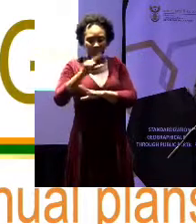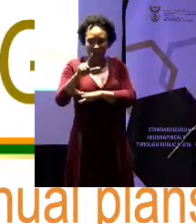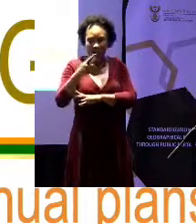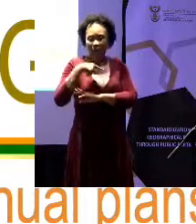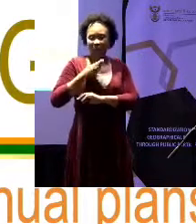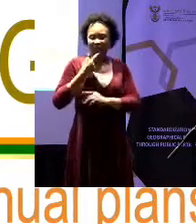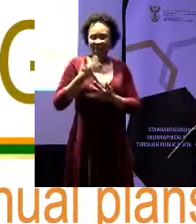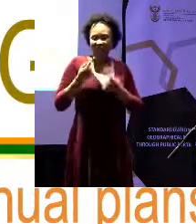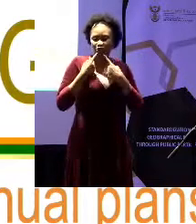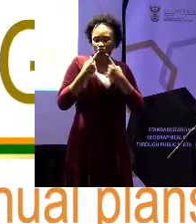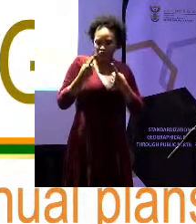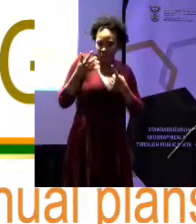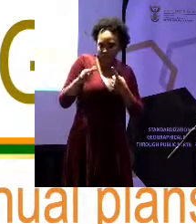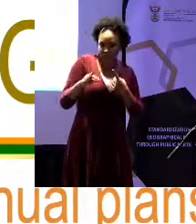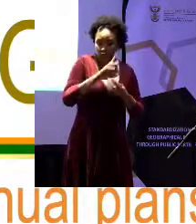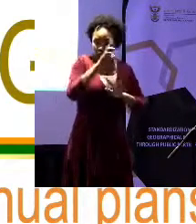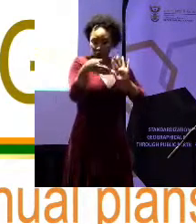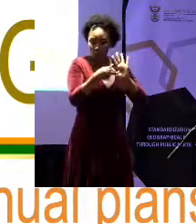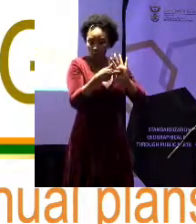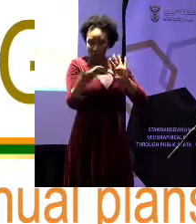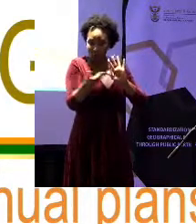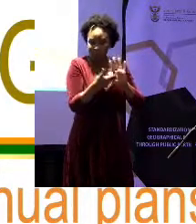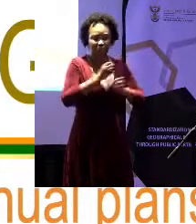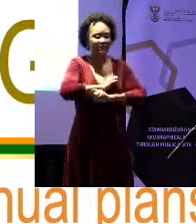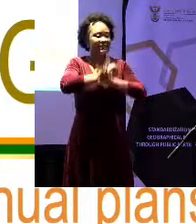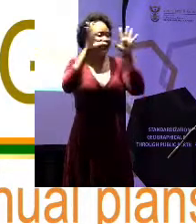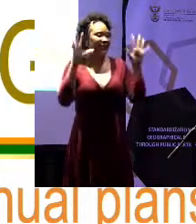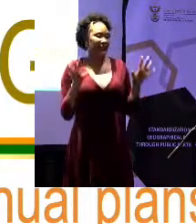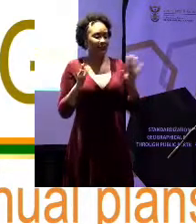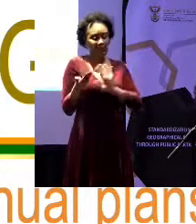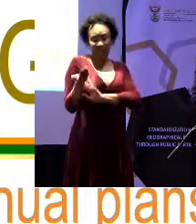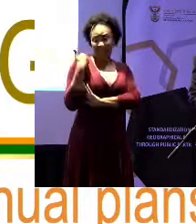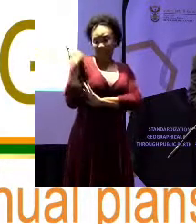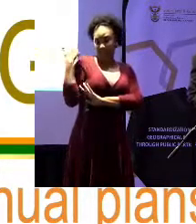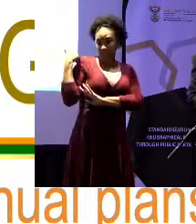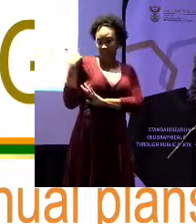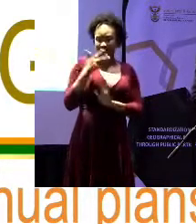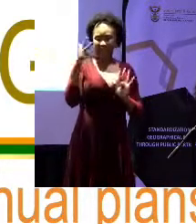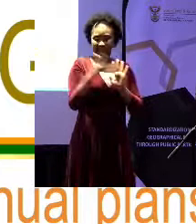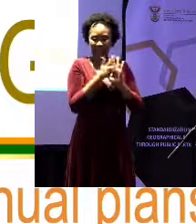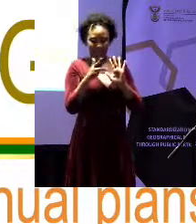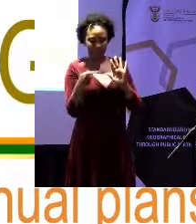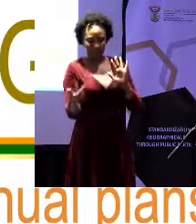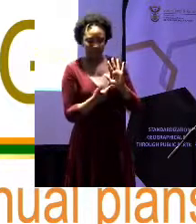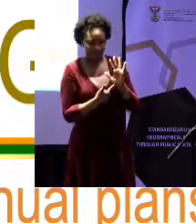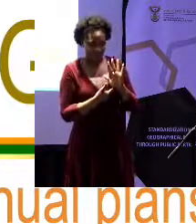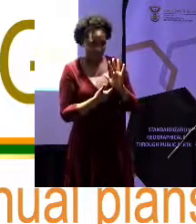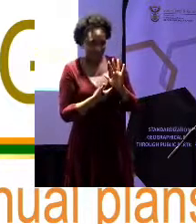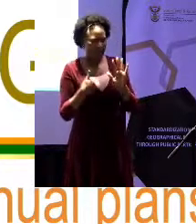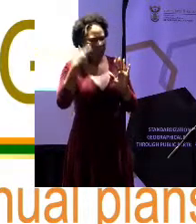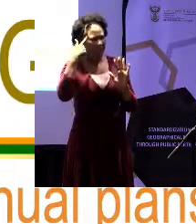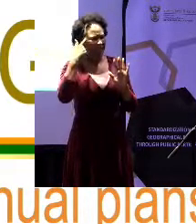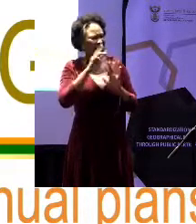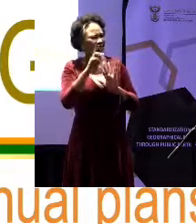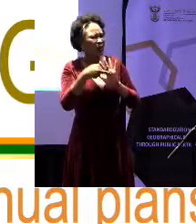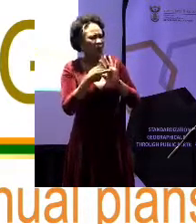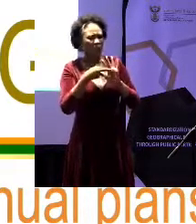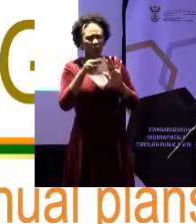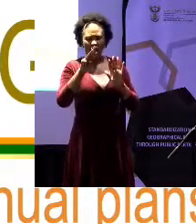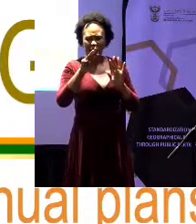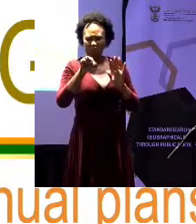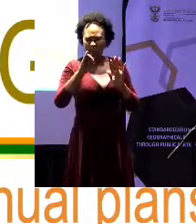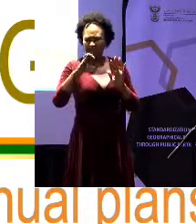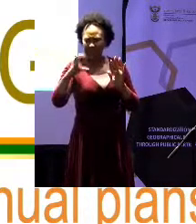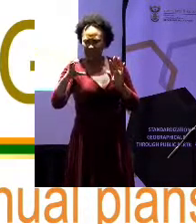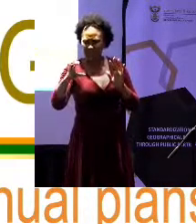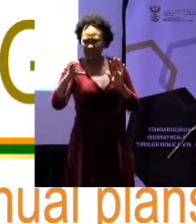that role has been now clarified. In the past, the Act did not, I think the role of the MEC or